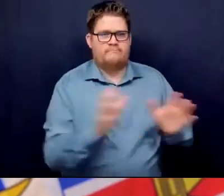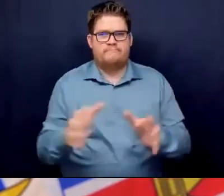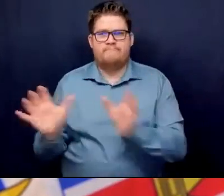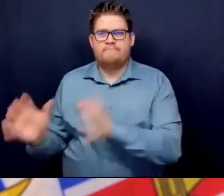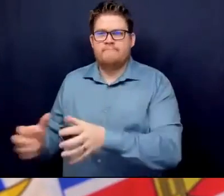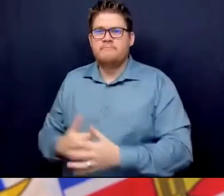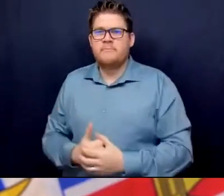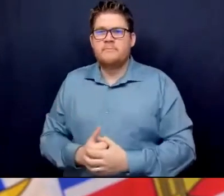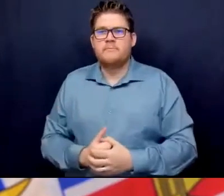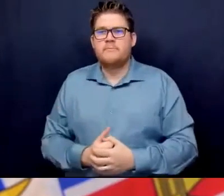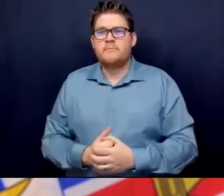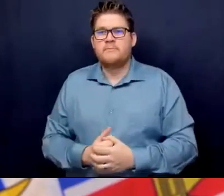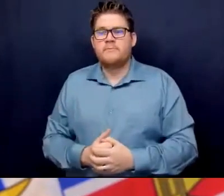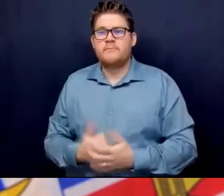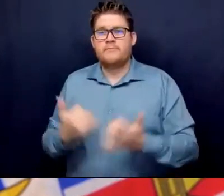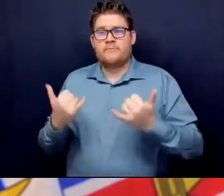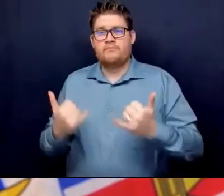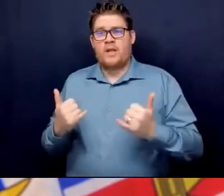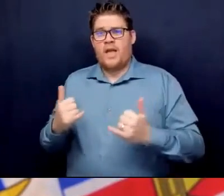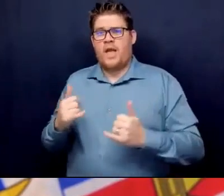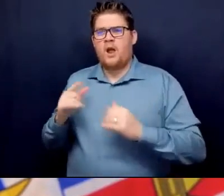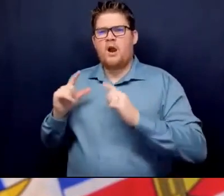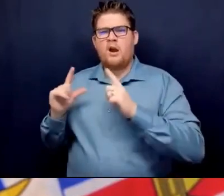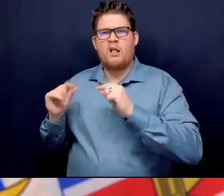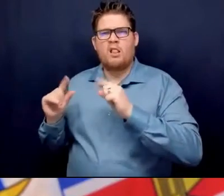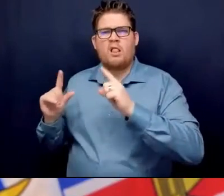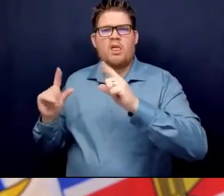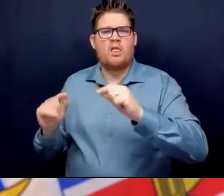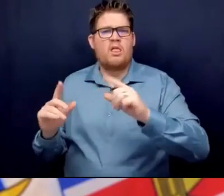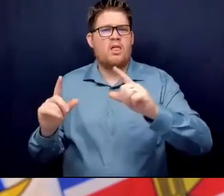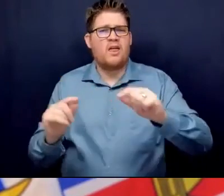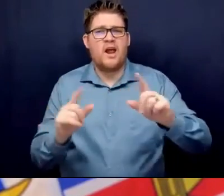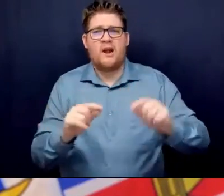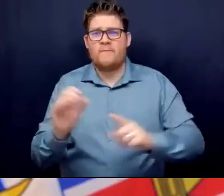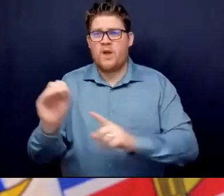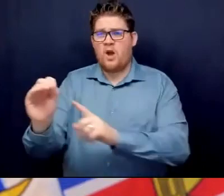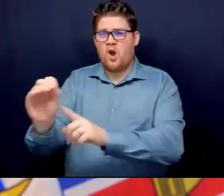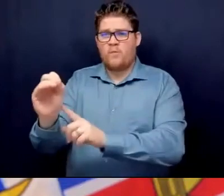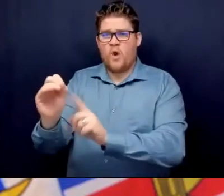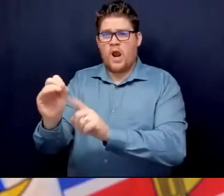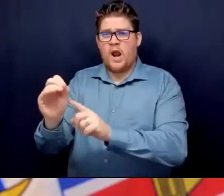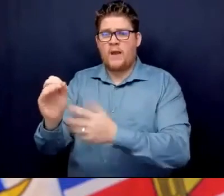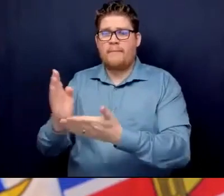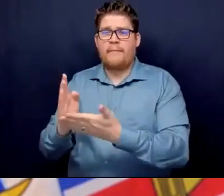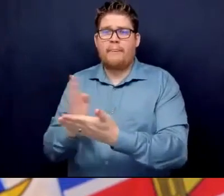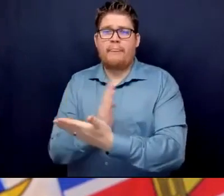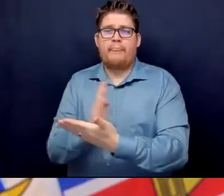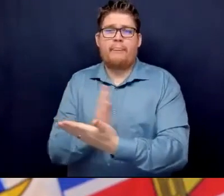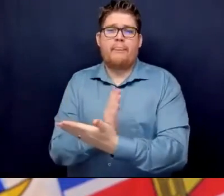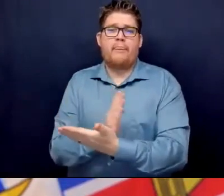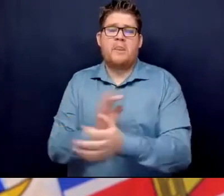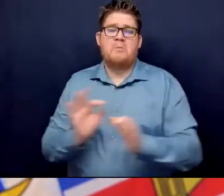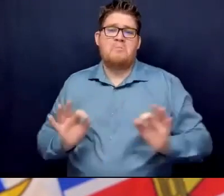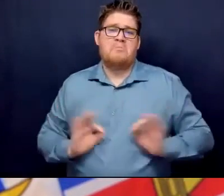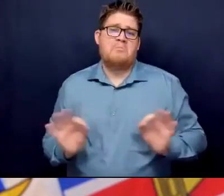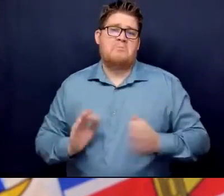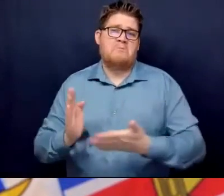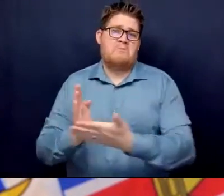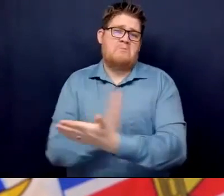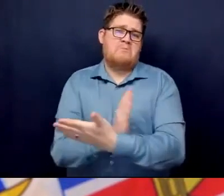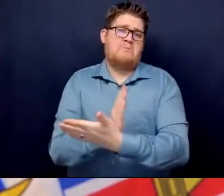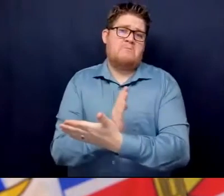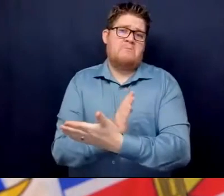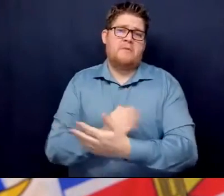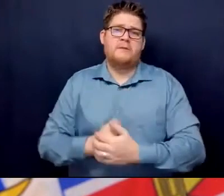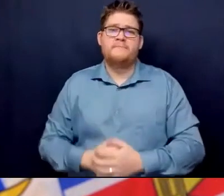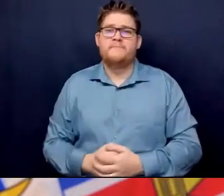We know people who've become sick with it, they've recovered. We've known people as well who have had more serious illness.